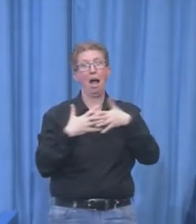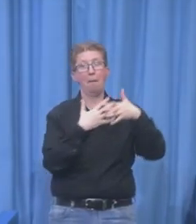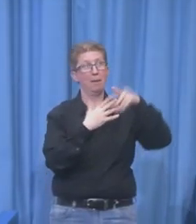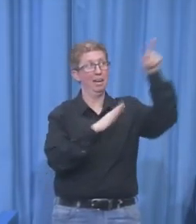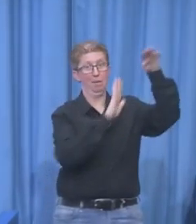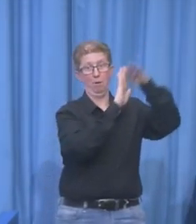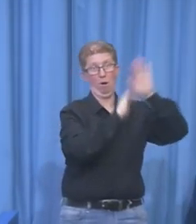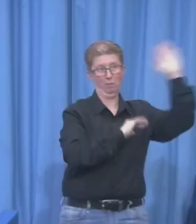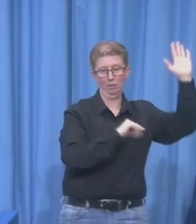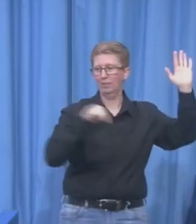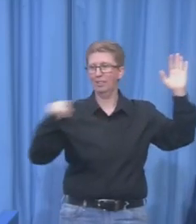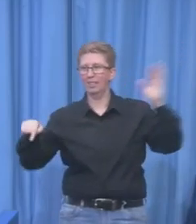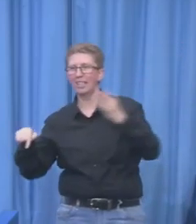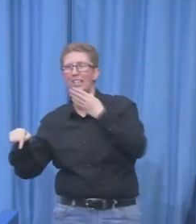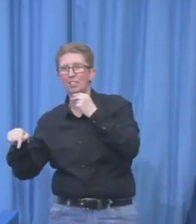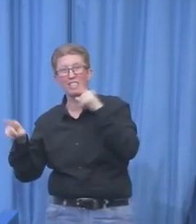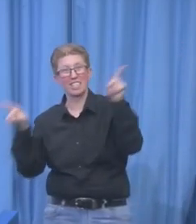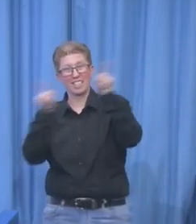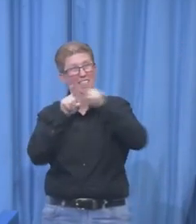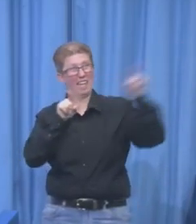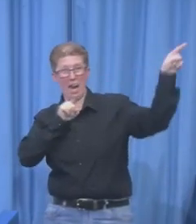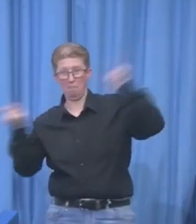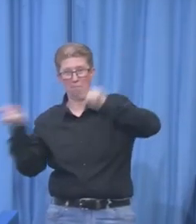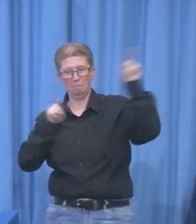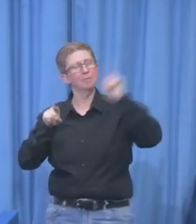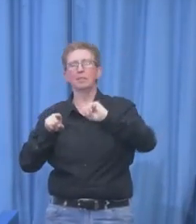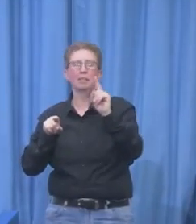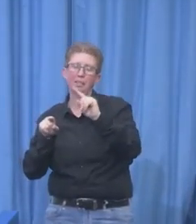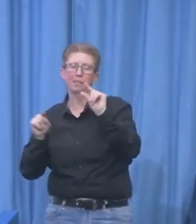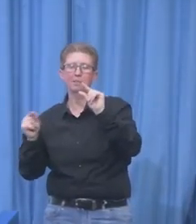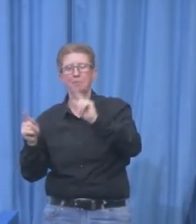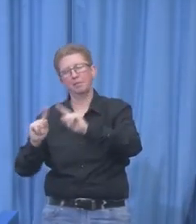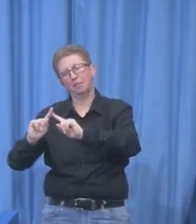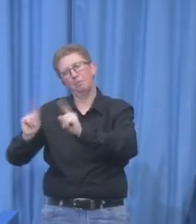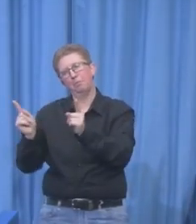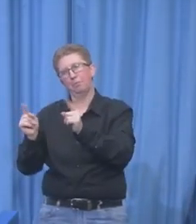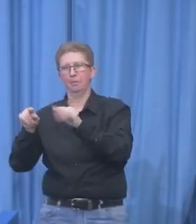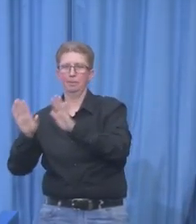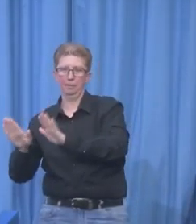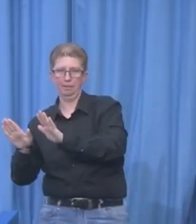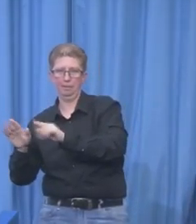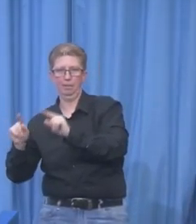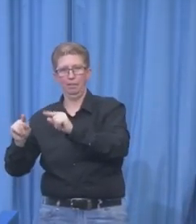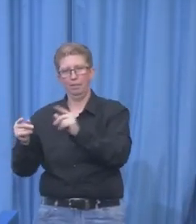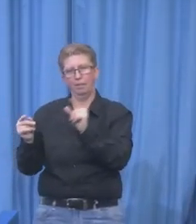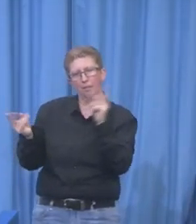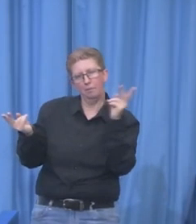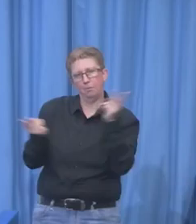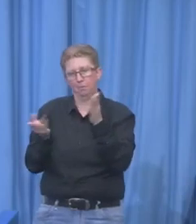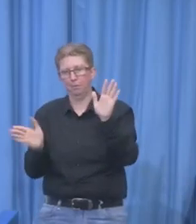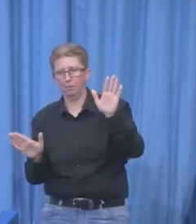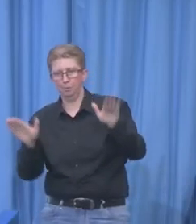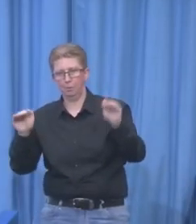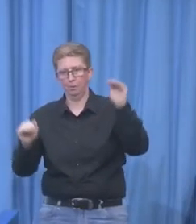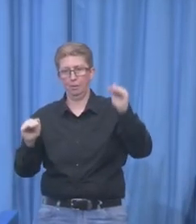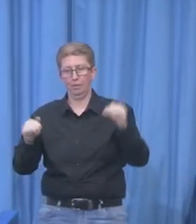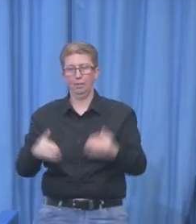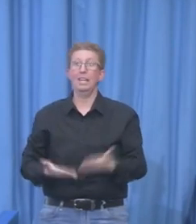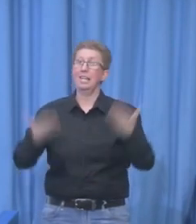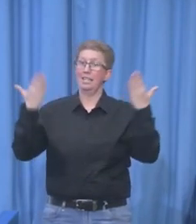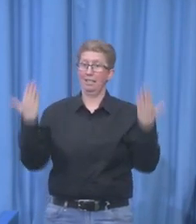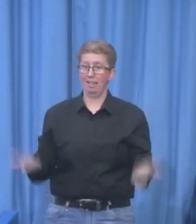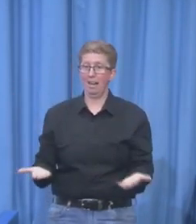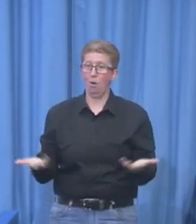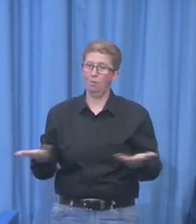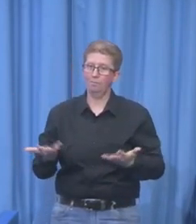So this is us for the Ruderman Family Foundation. And now I'm very honored.